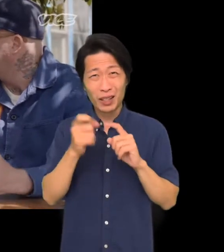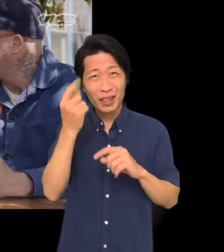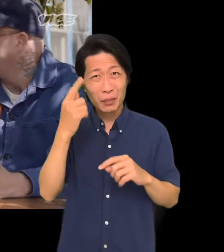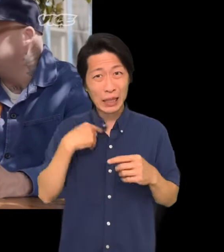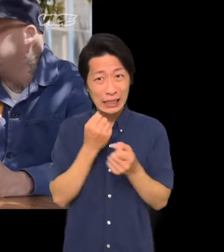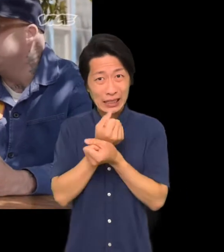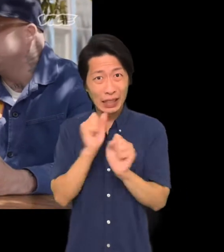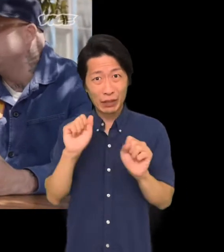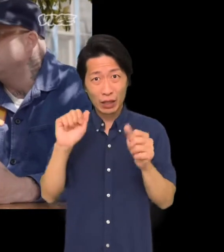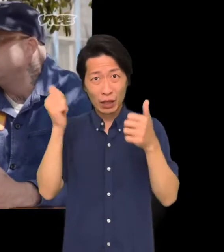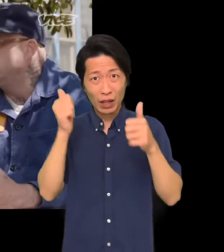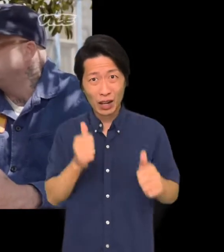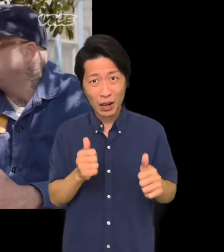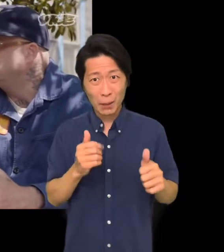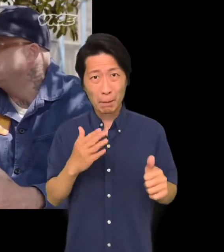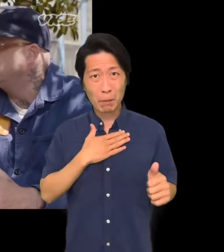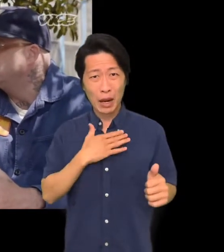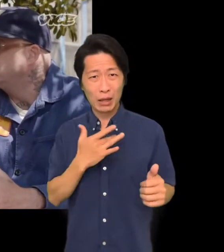so does your compassion.